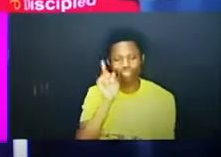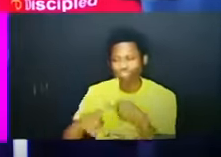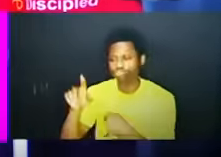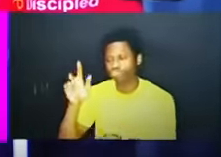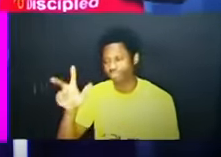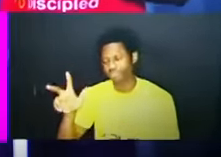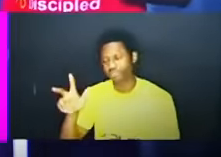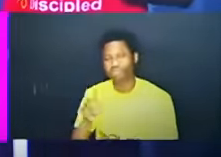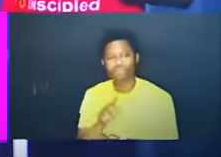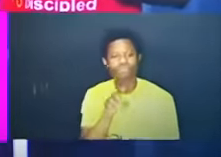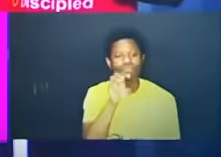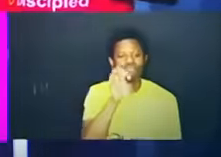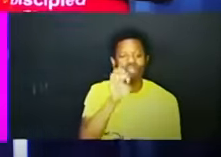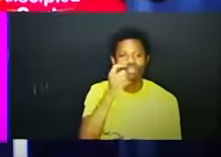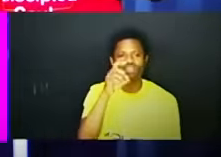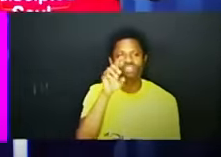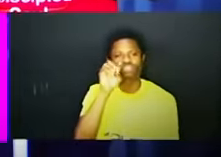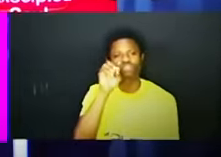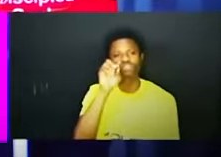3.